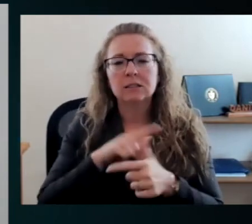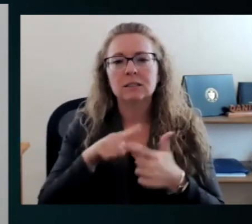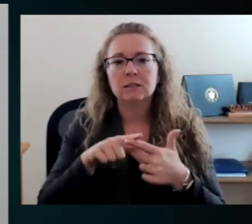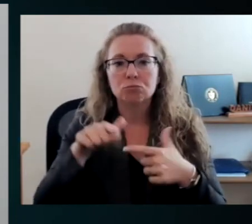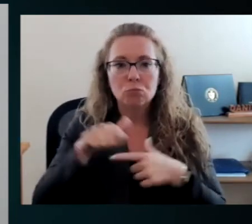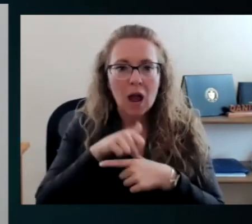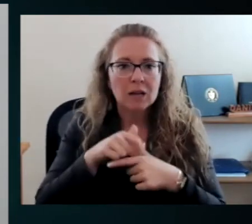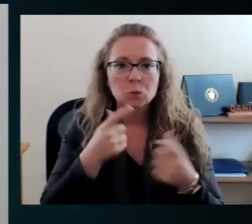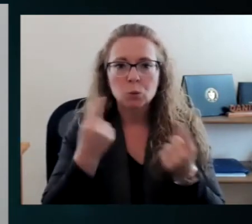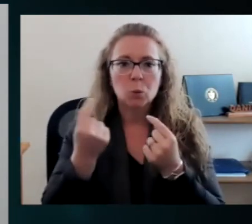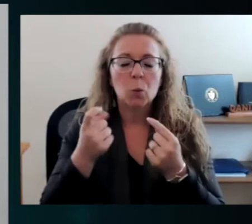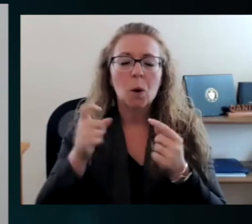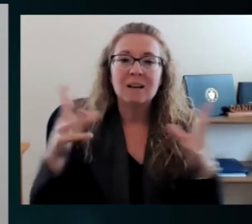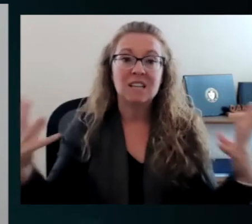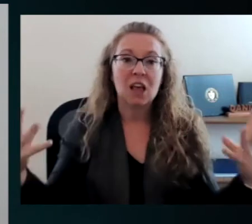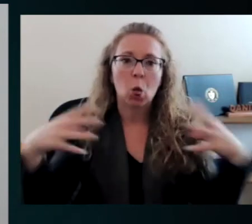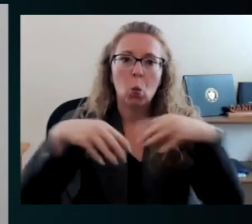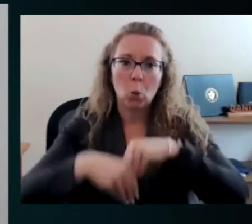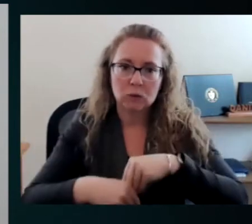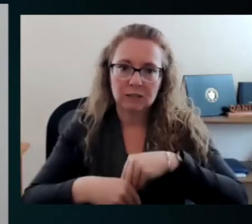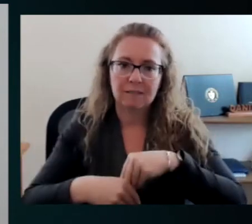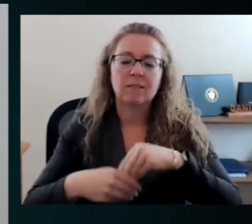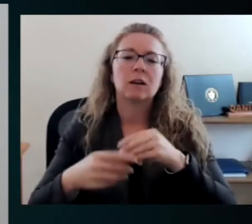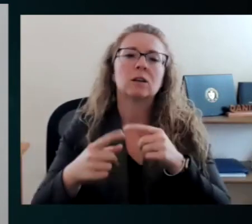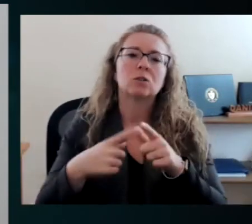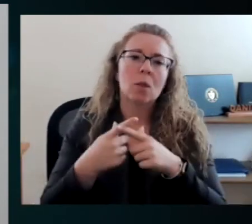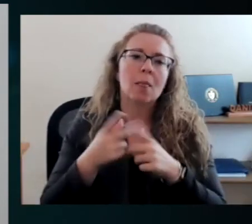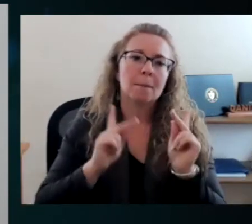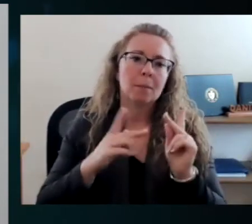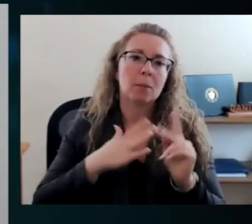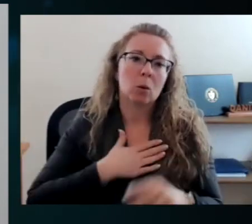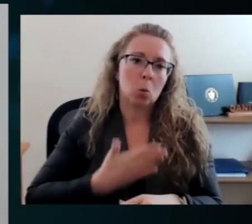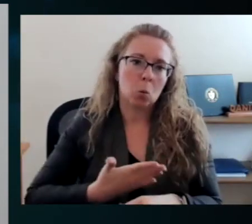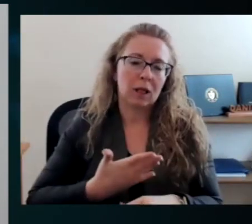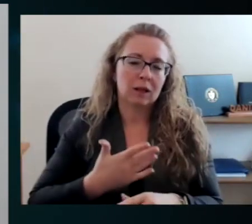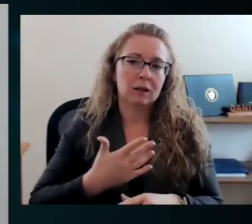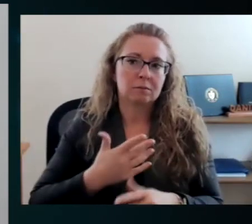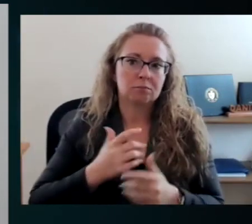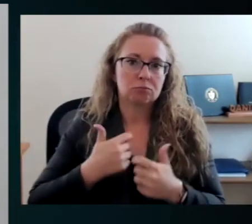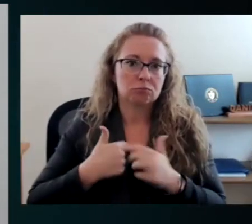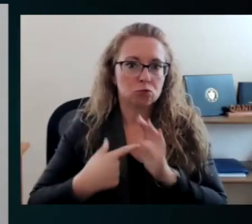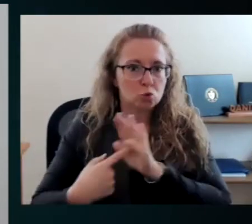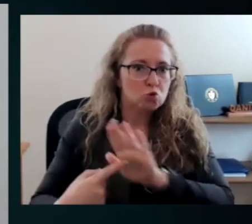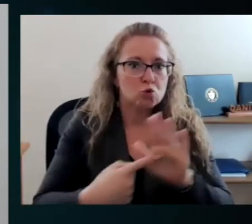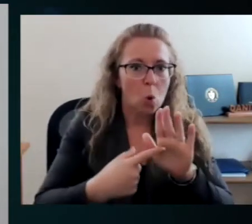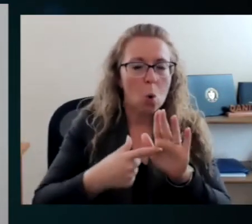inclusive first, so that people can be who they truly are.